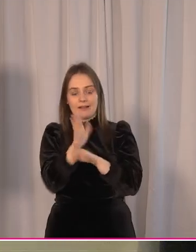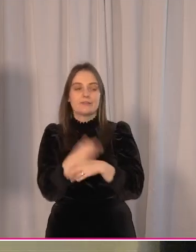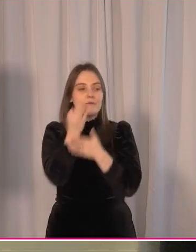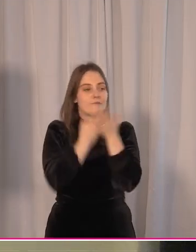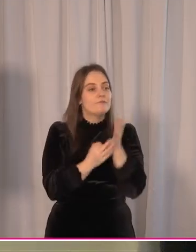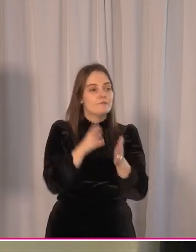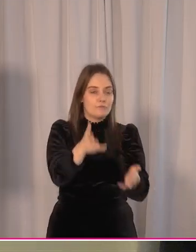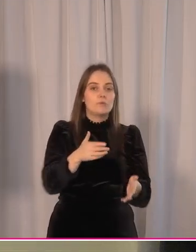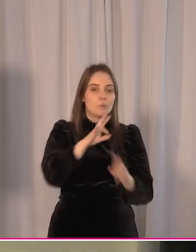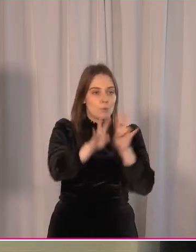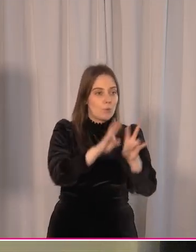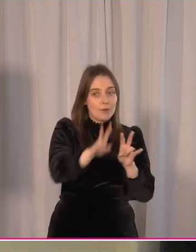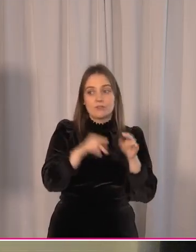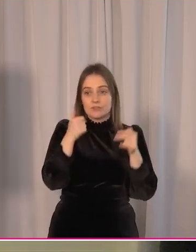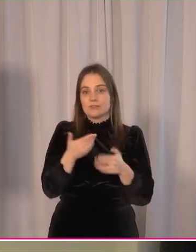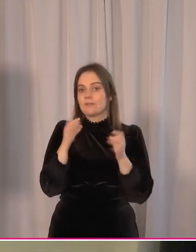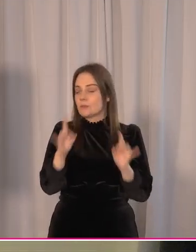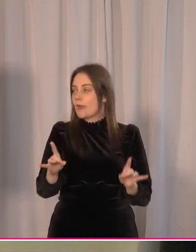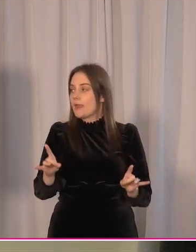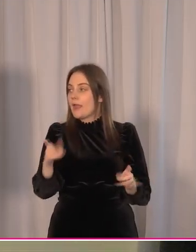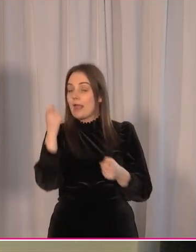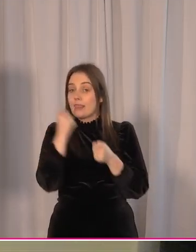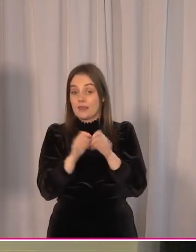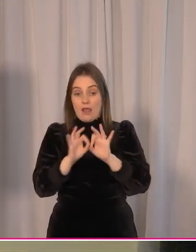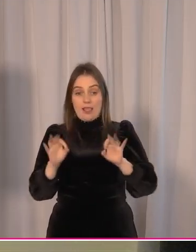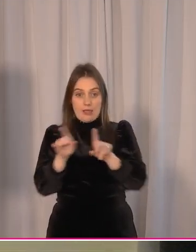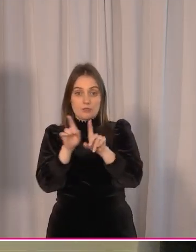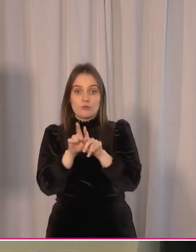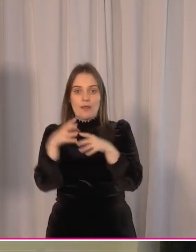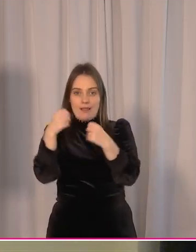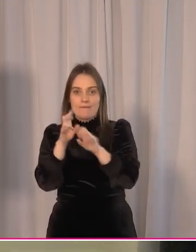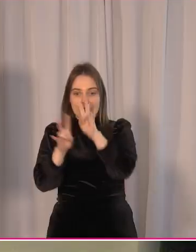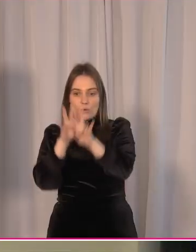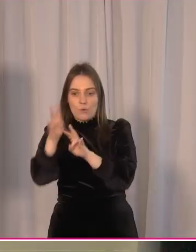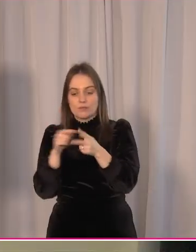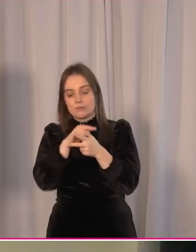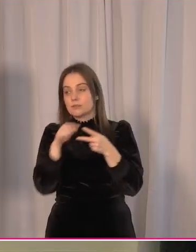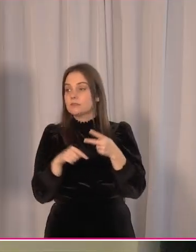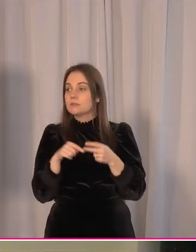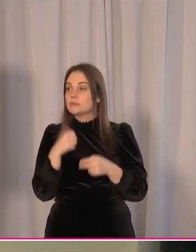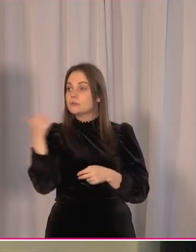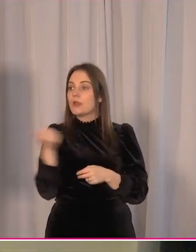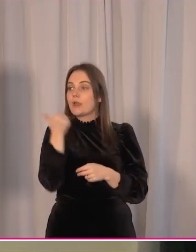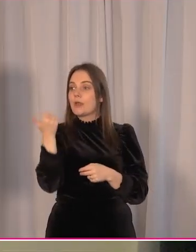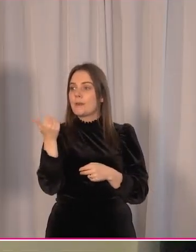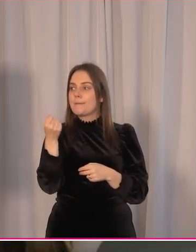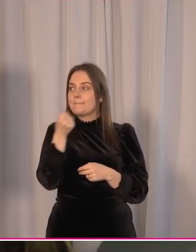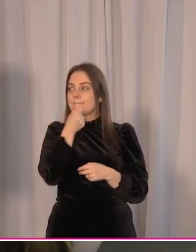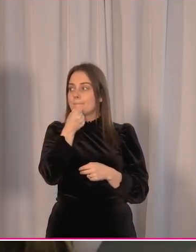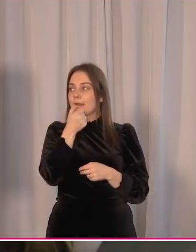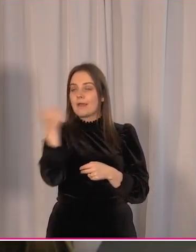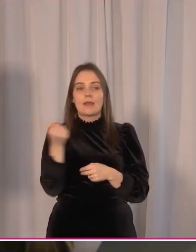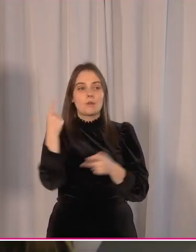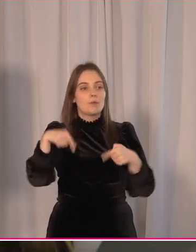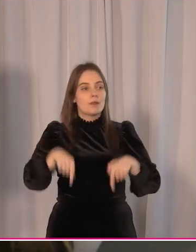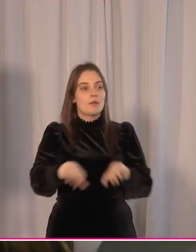few questions from the floor, and also I have some from people online. So I wonder, is there a question from